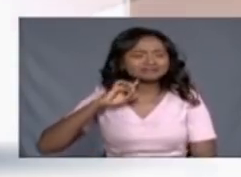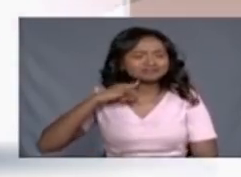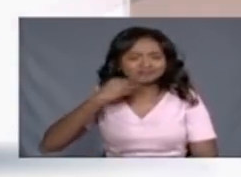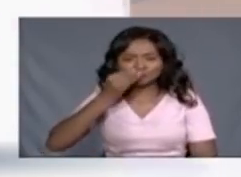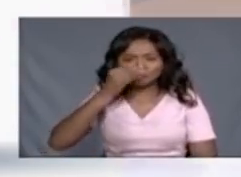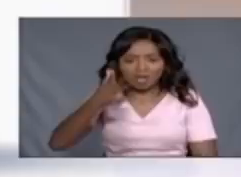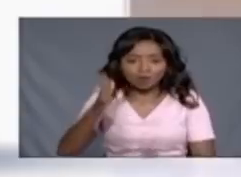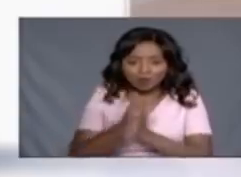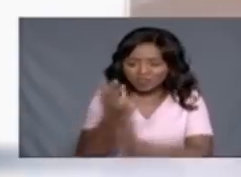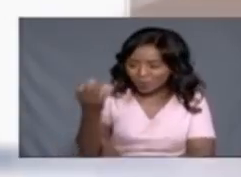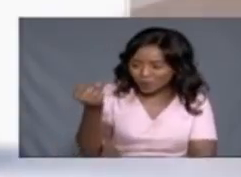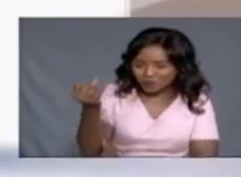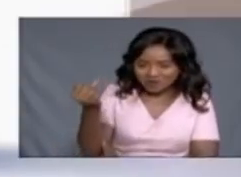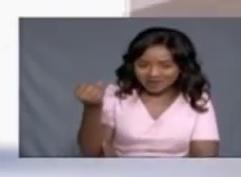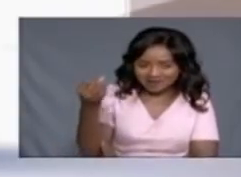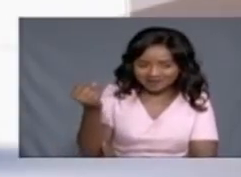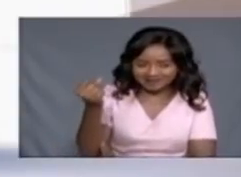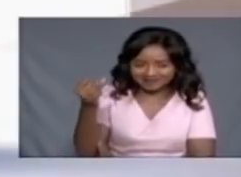sana.